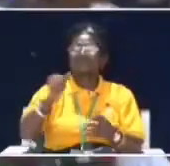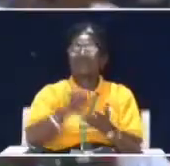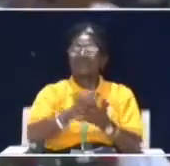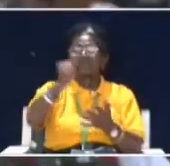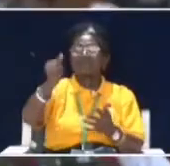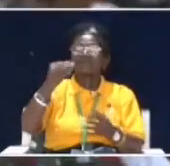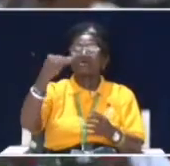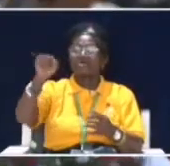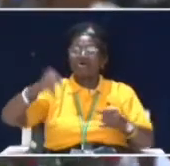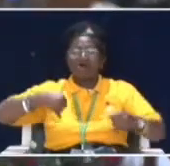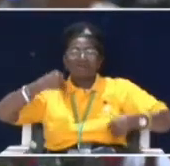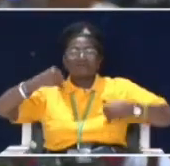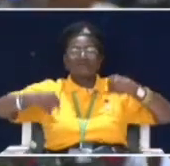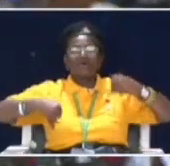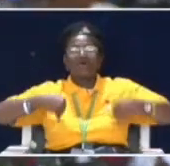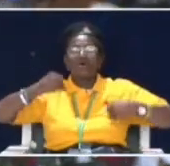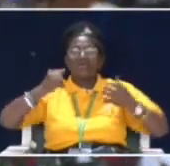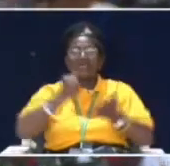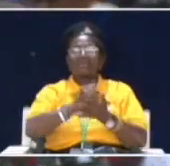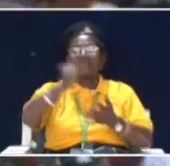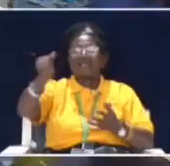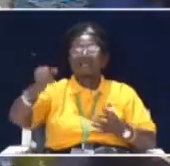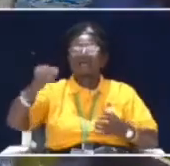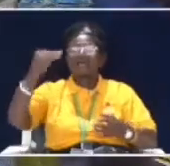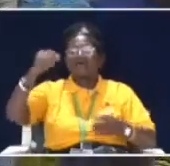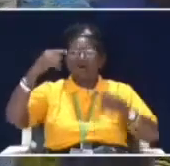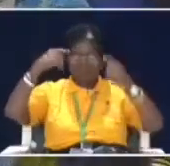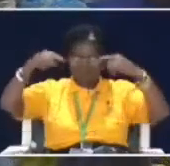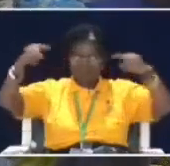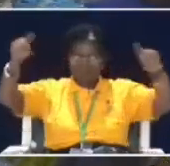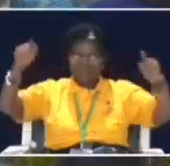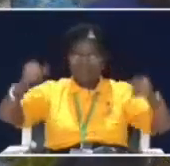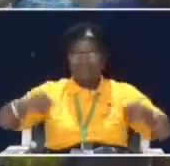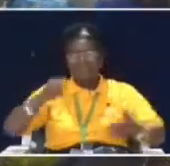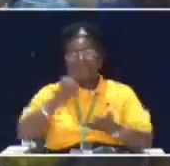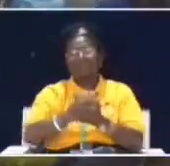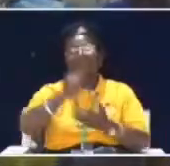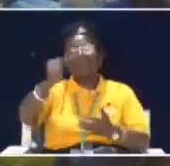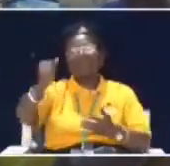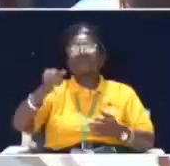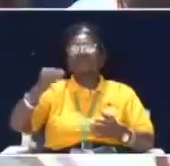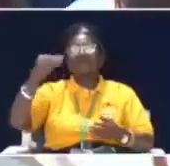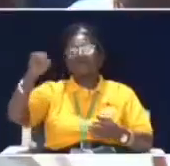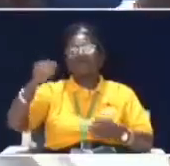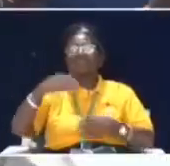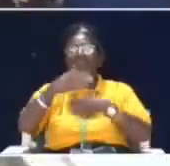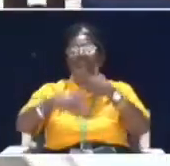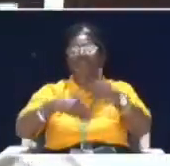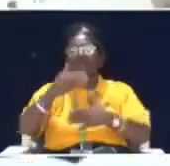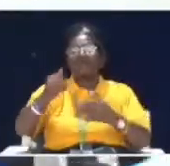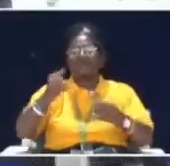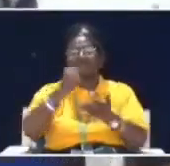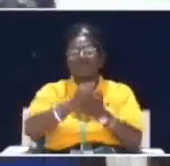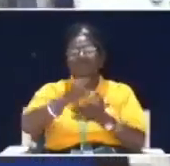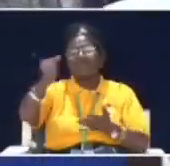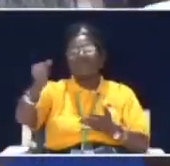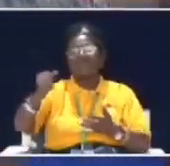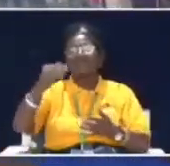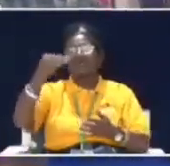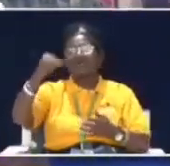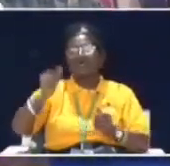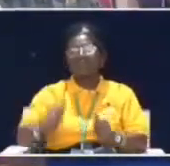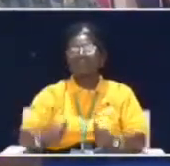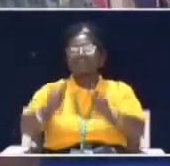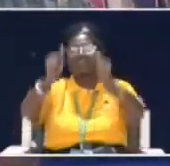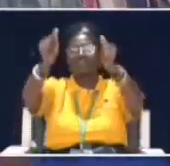of joy, of success, of progress, of